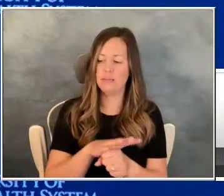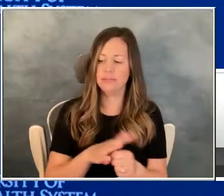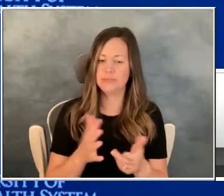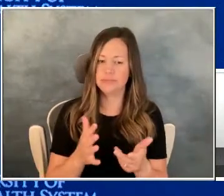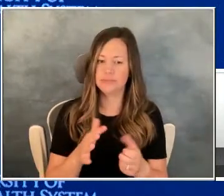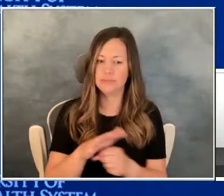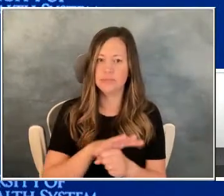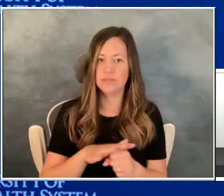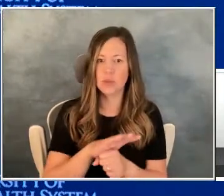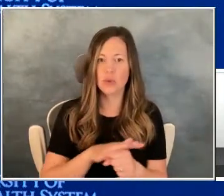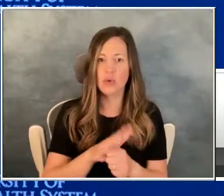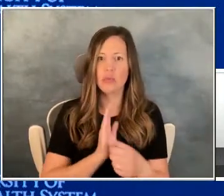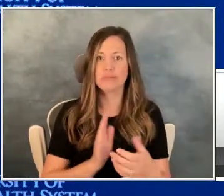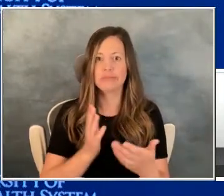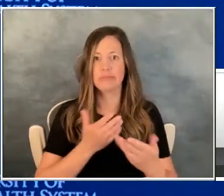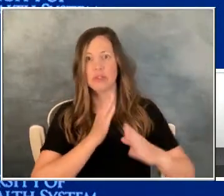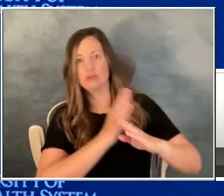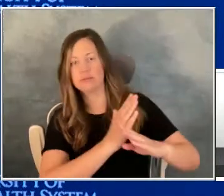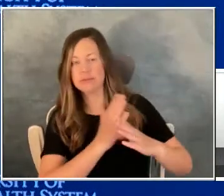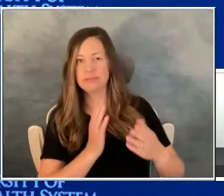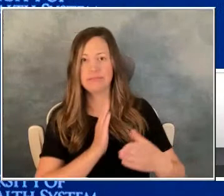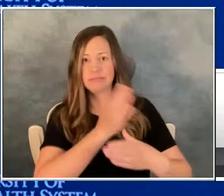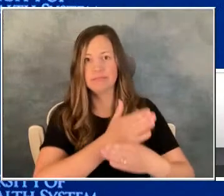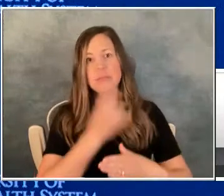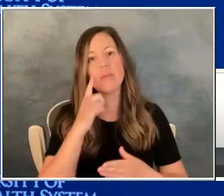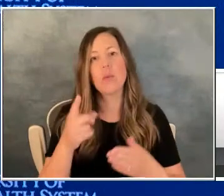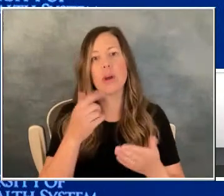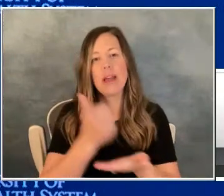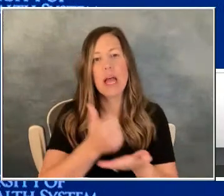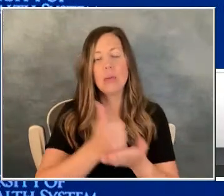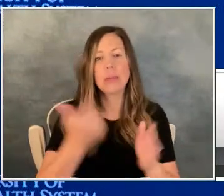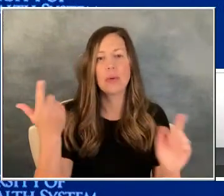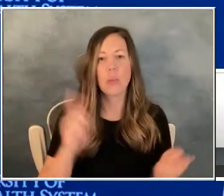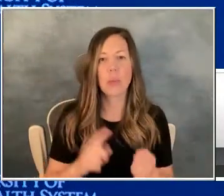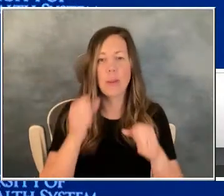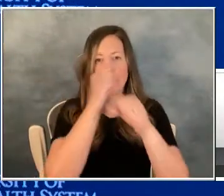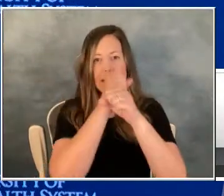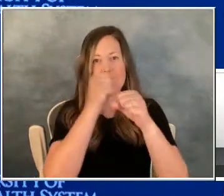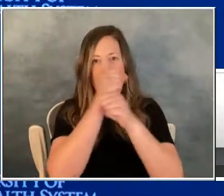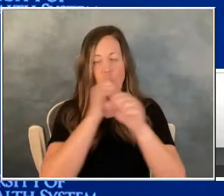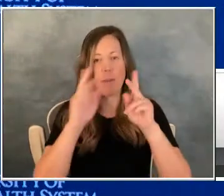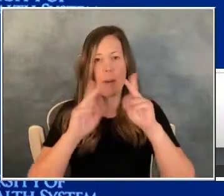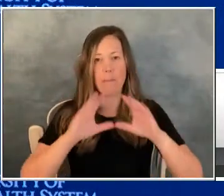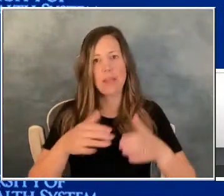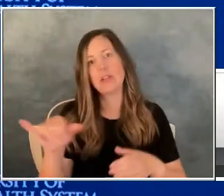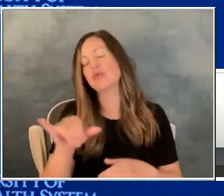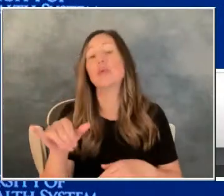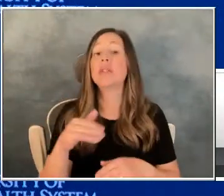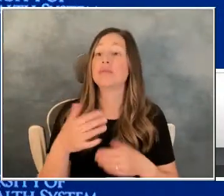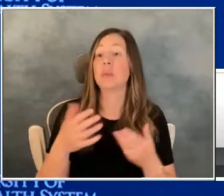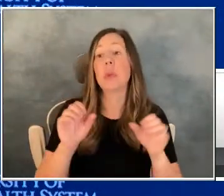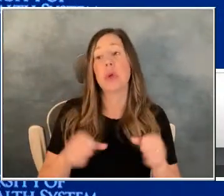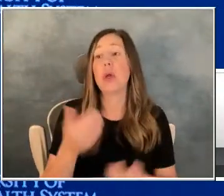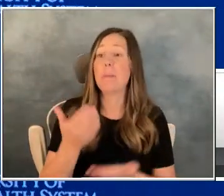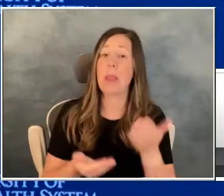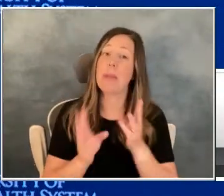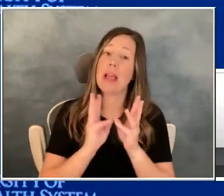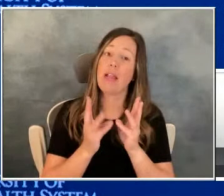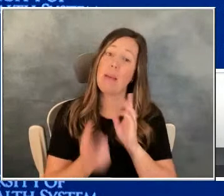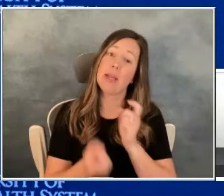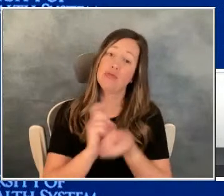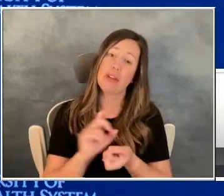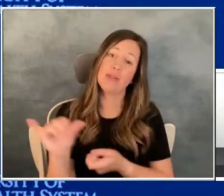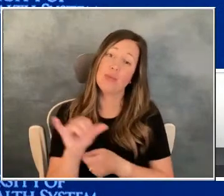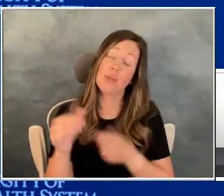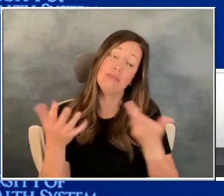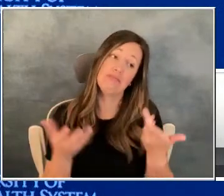interventions that are being done to help reduce the mosquito population as well. This certainly could be an impact of climate change also. I think